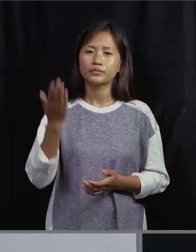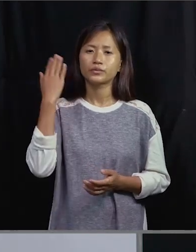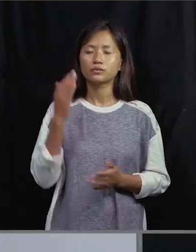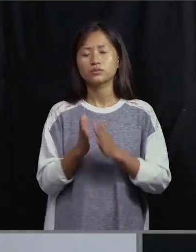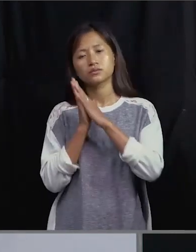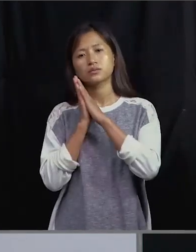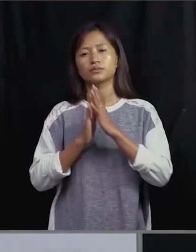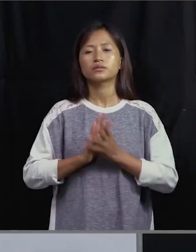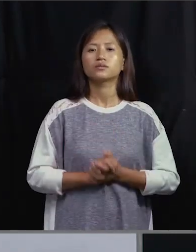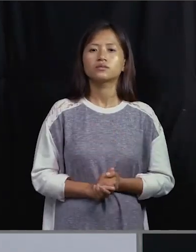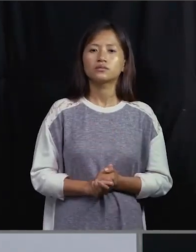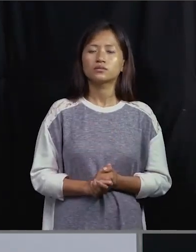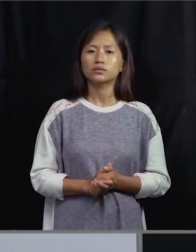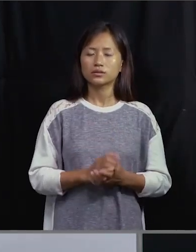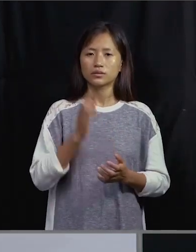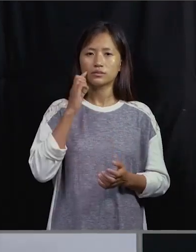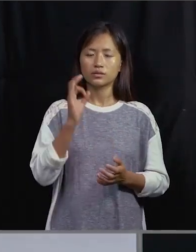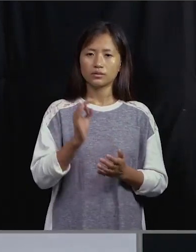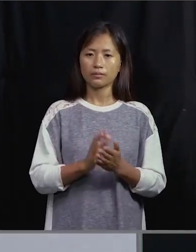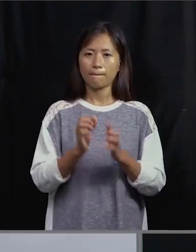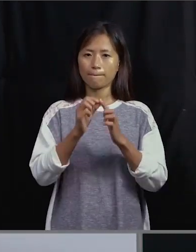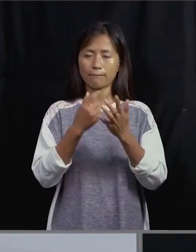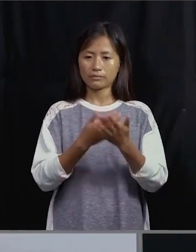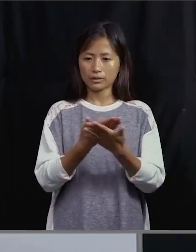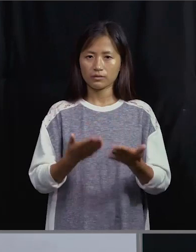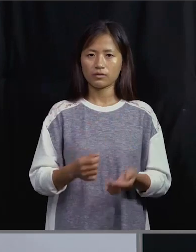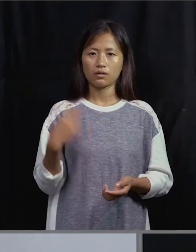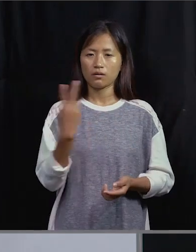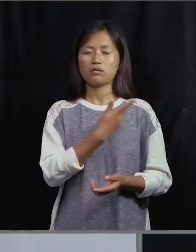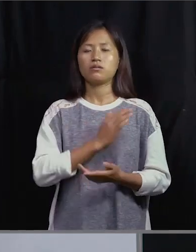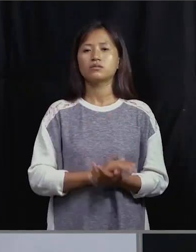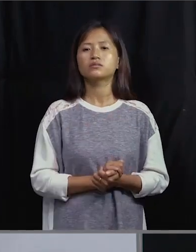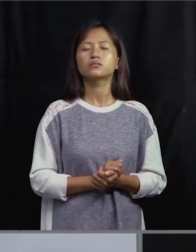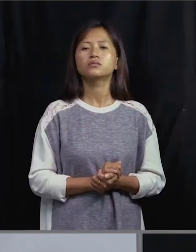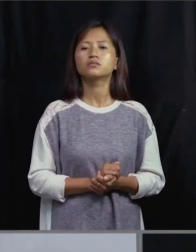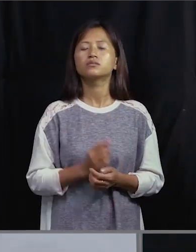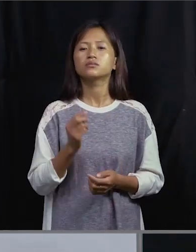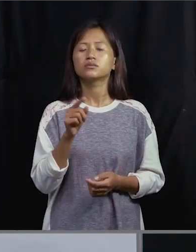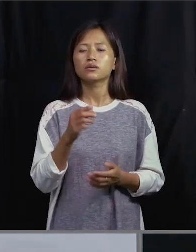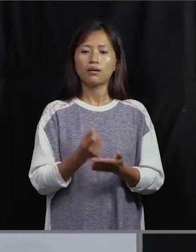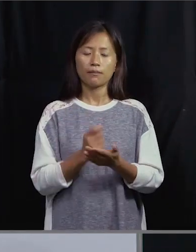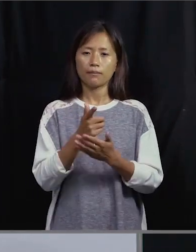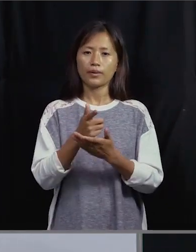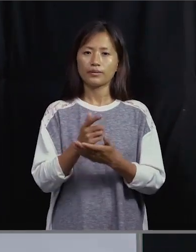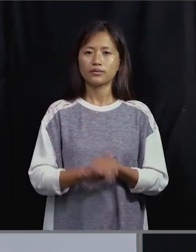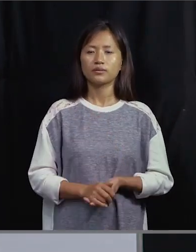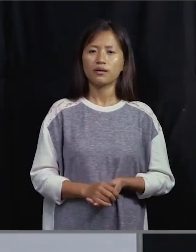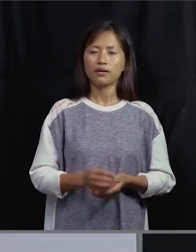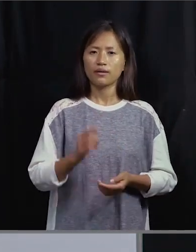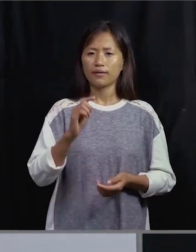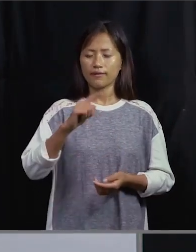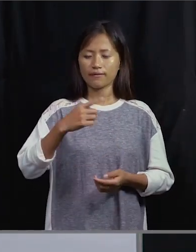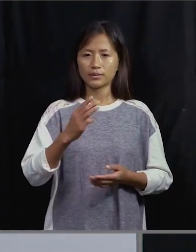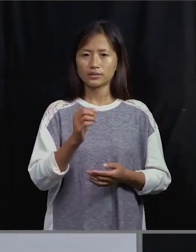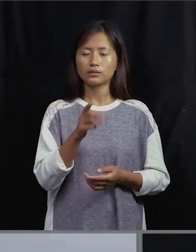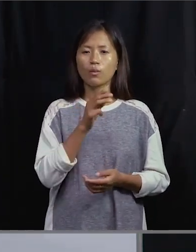also. This is a very important product for us, or not. So suppose you are buying every day, just you